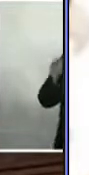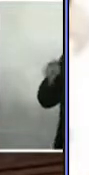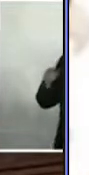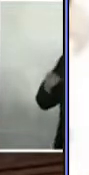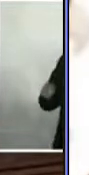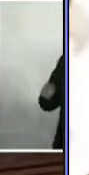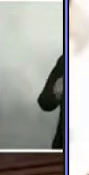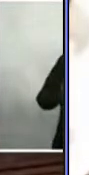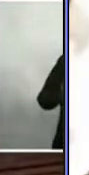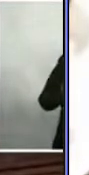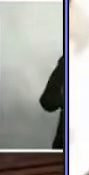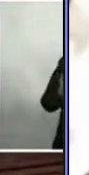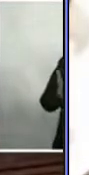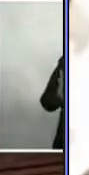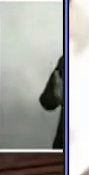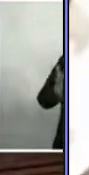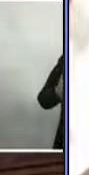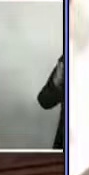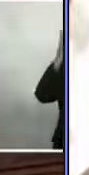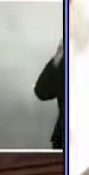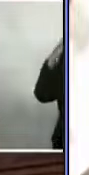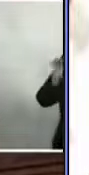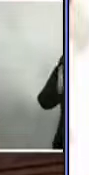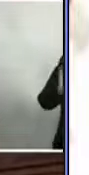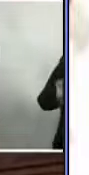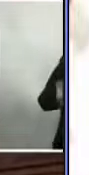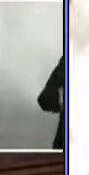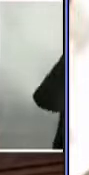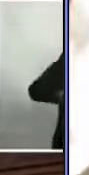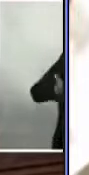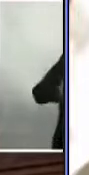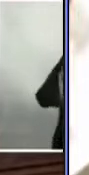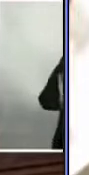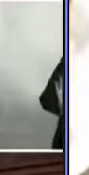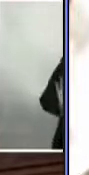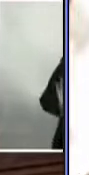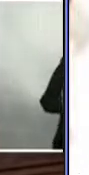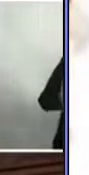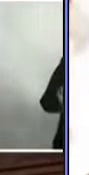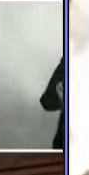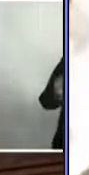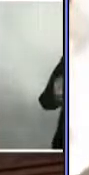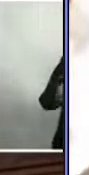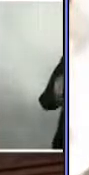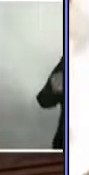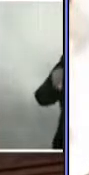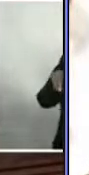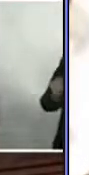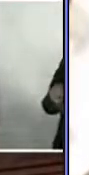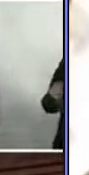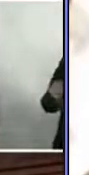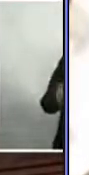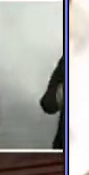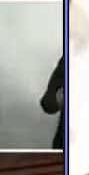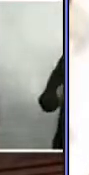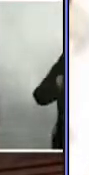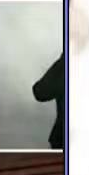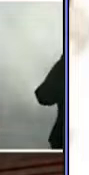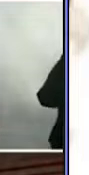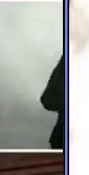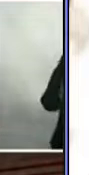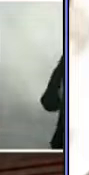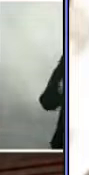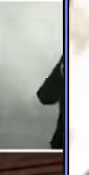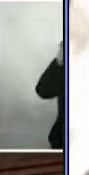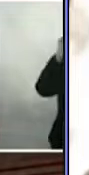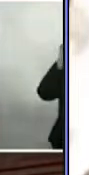in that direction. And I think that the work of Scopa as a collective, together with the chairpersons of portfolio committees and